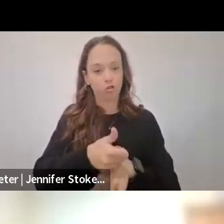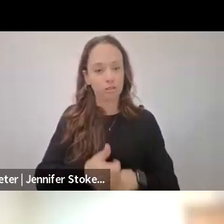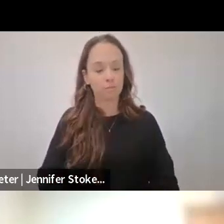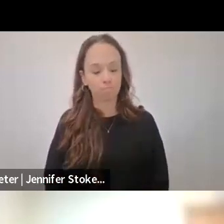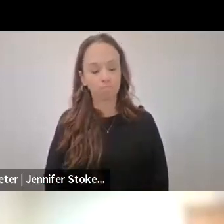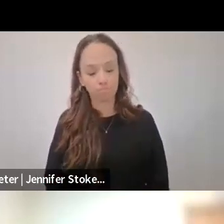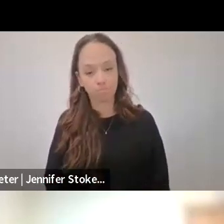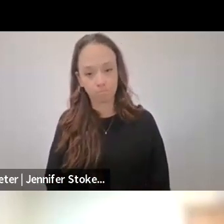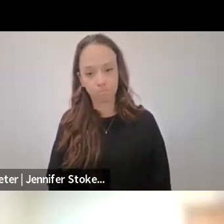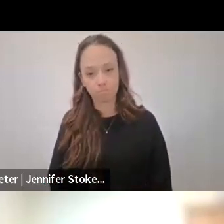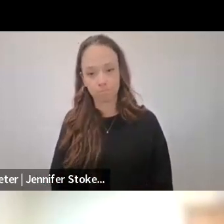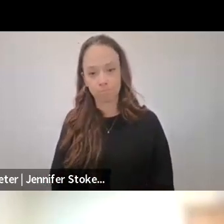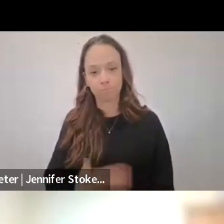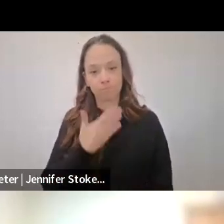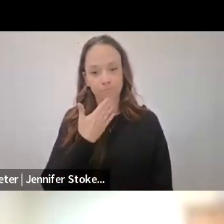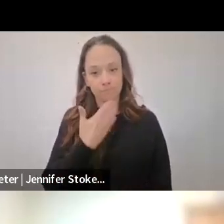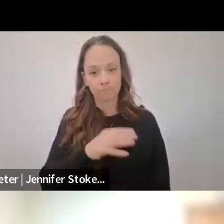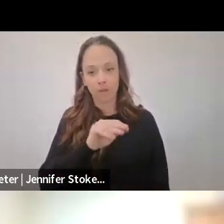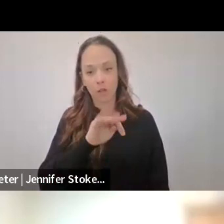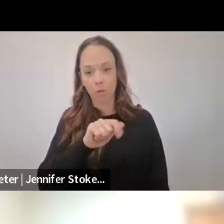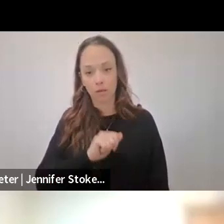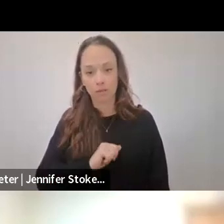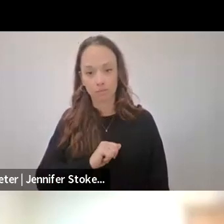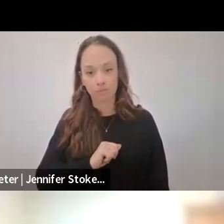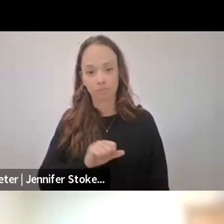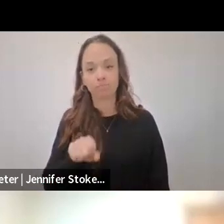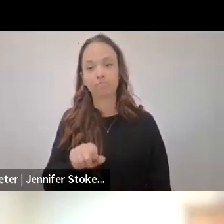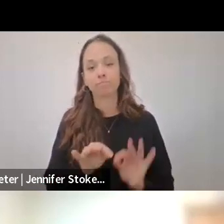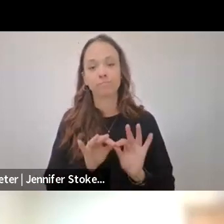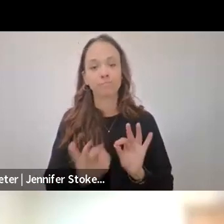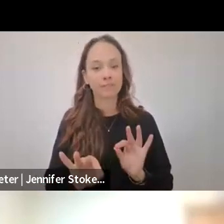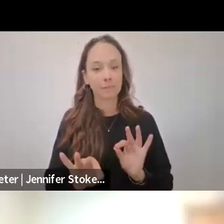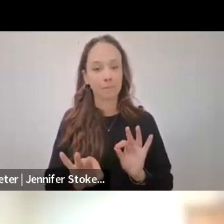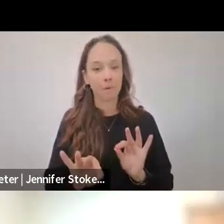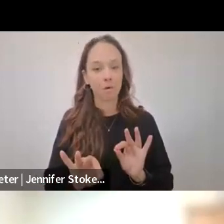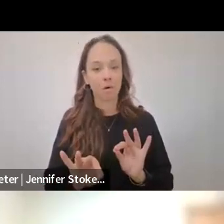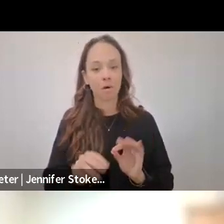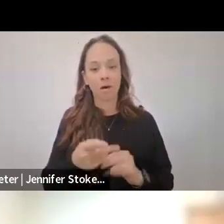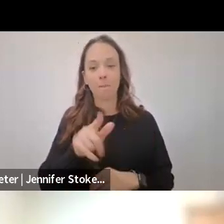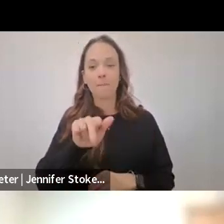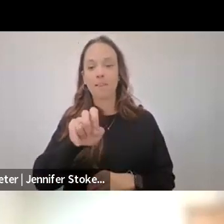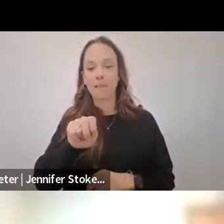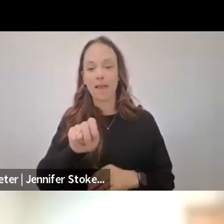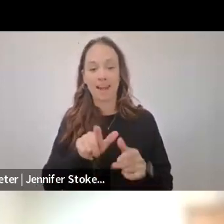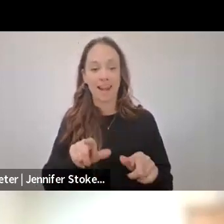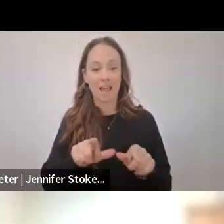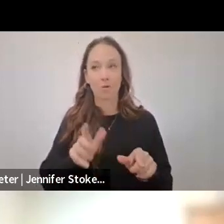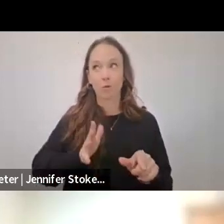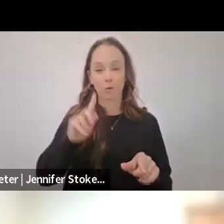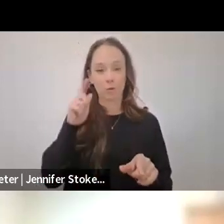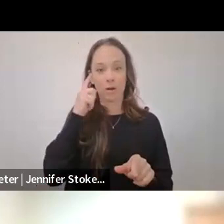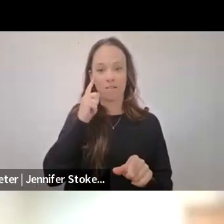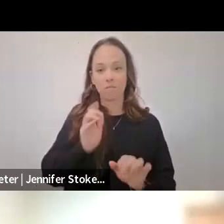form. Thank you, Monica. Yes, and plain language, there used to be a big push on the federal level for plain